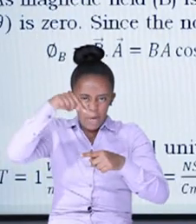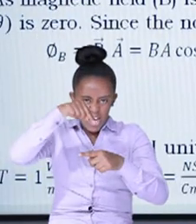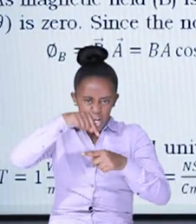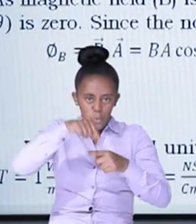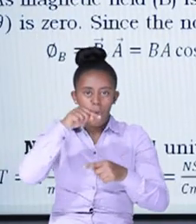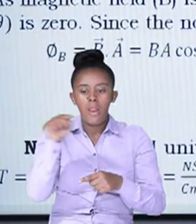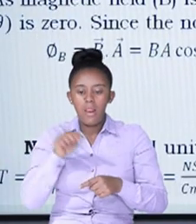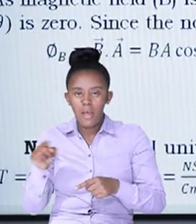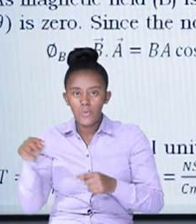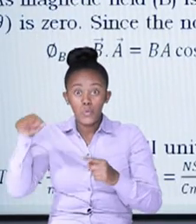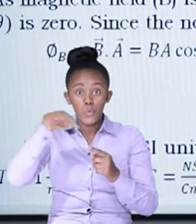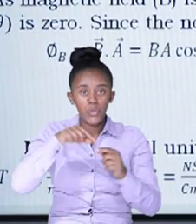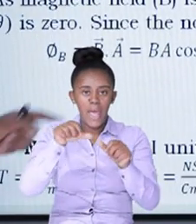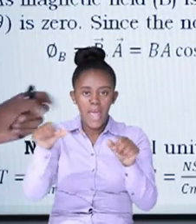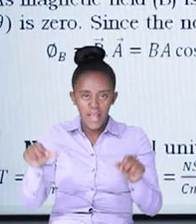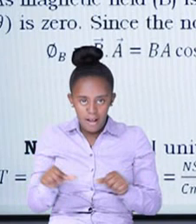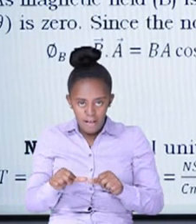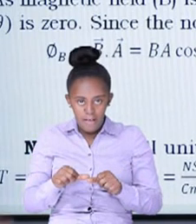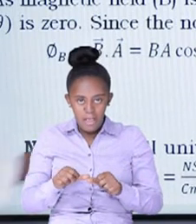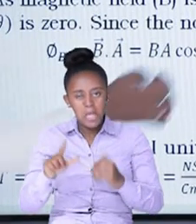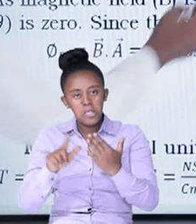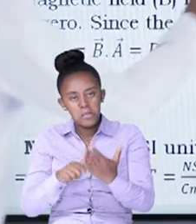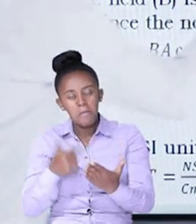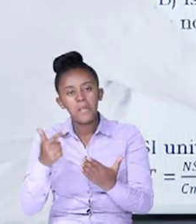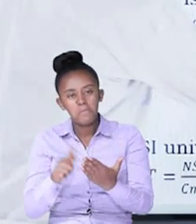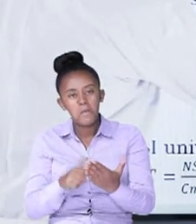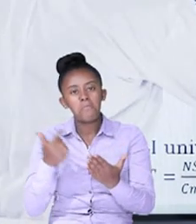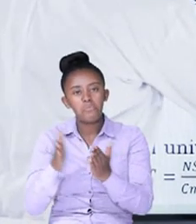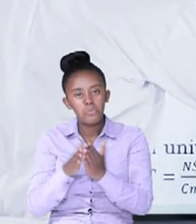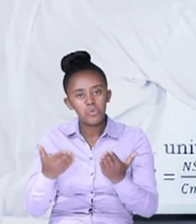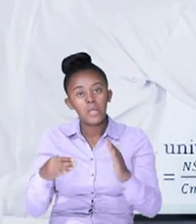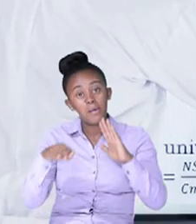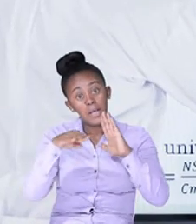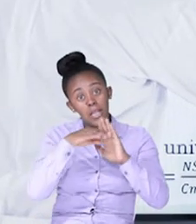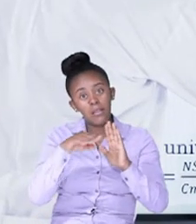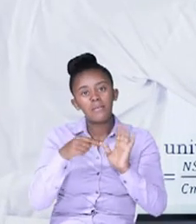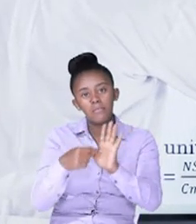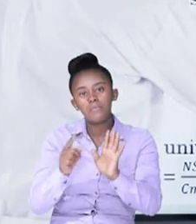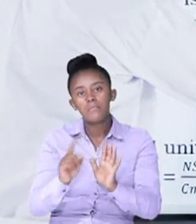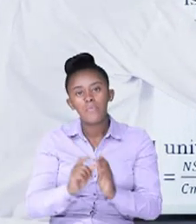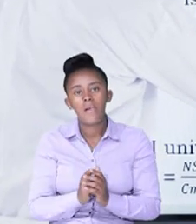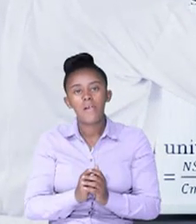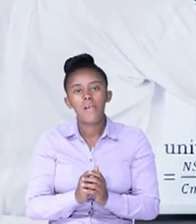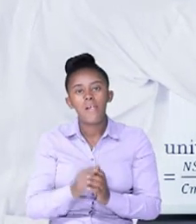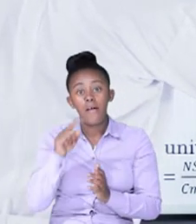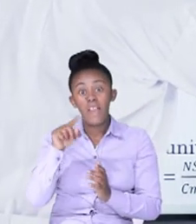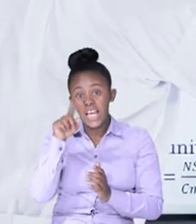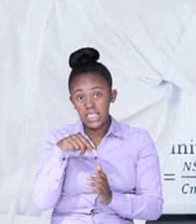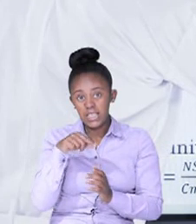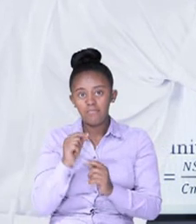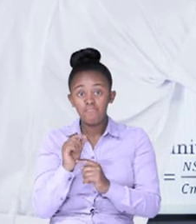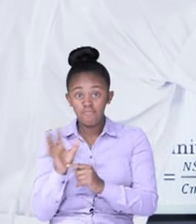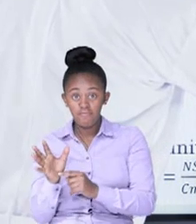area, And sometimes some books represent this as flux phi can be given as